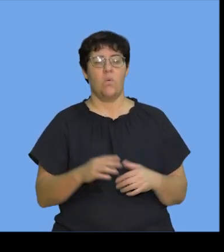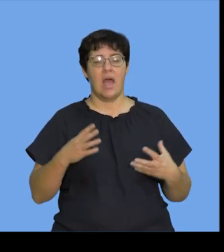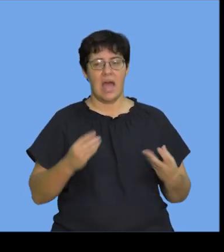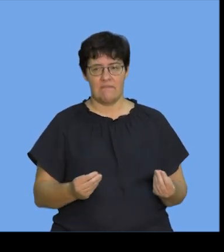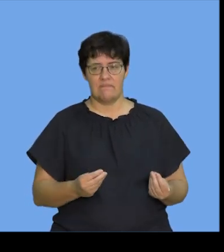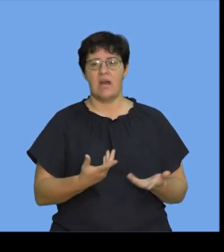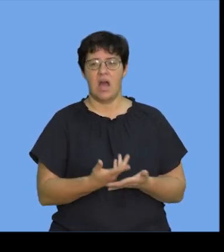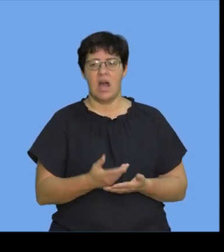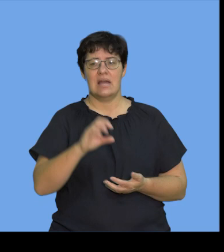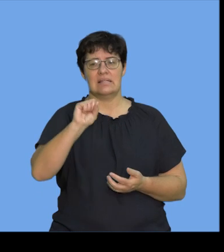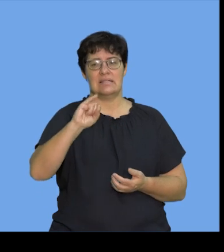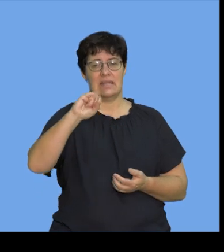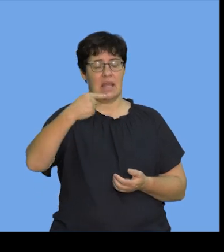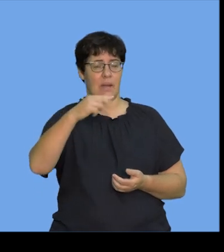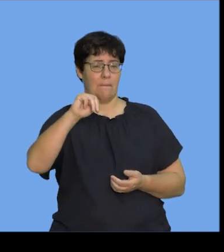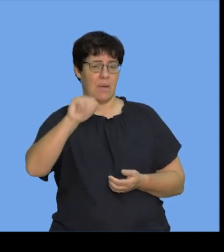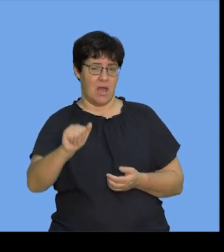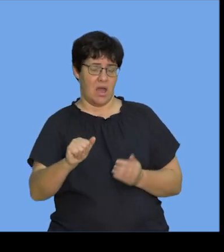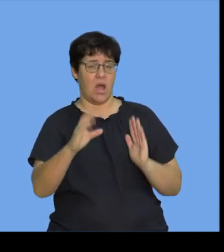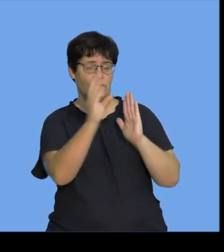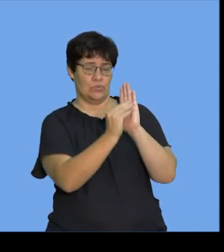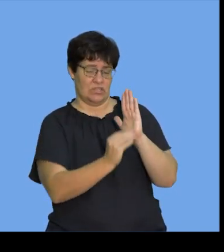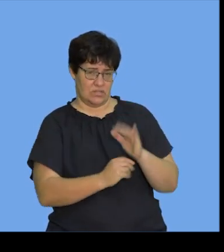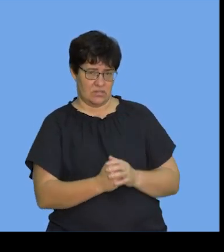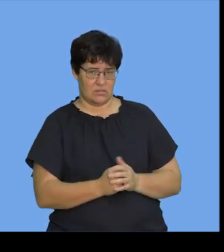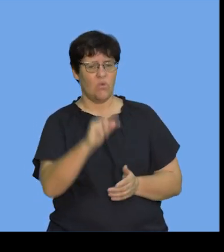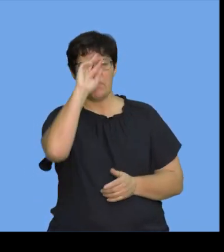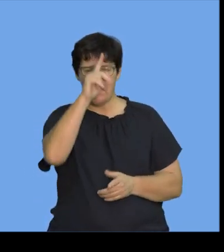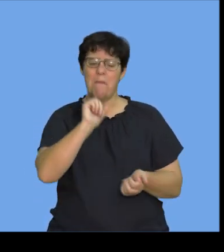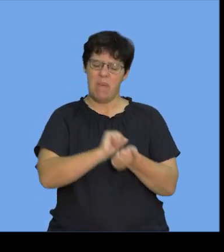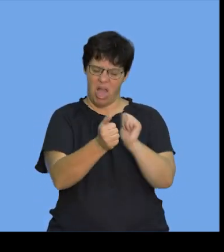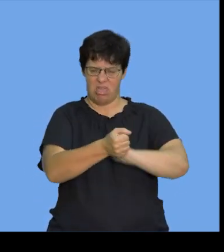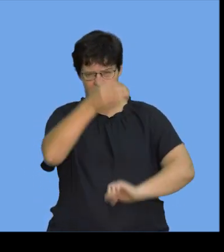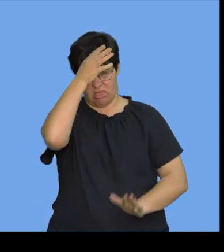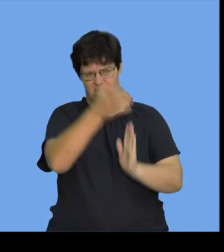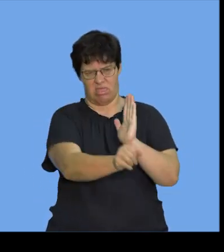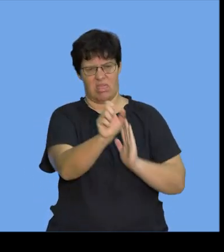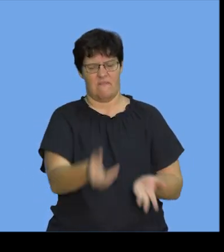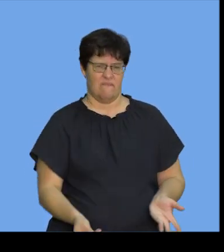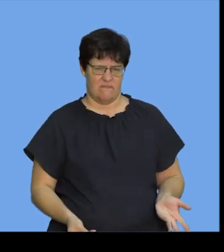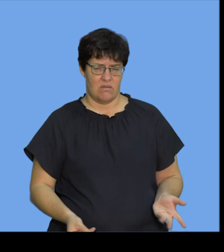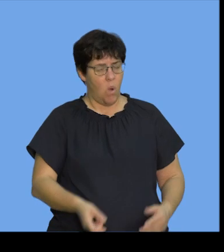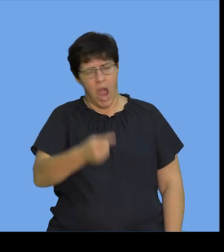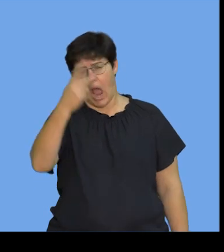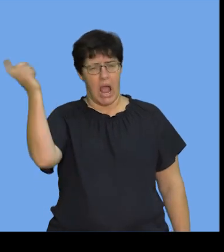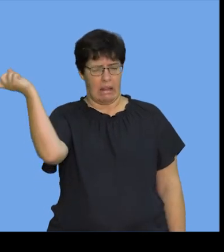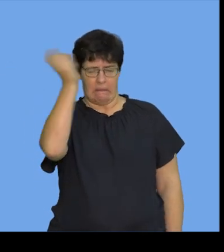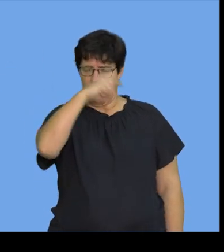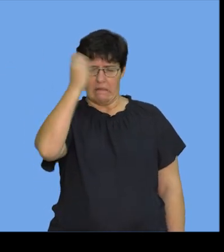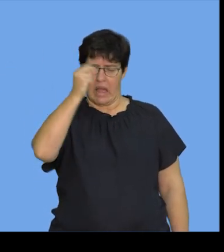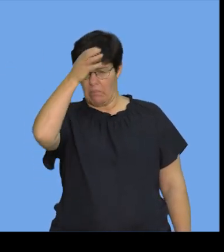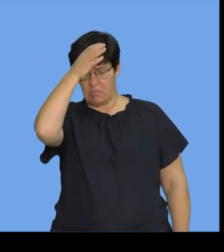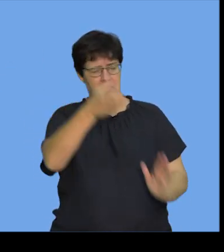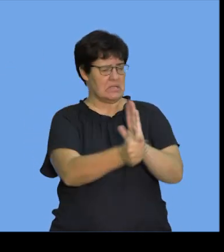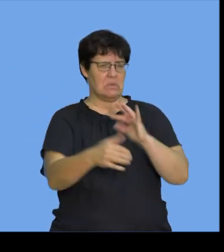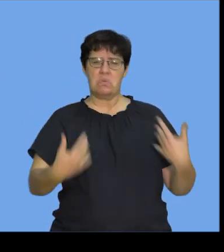sigma notation. Sigma notation, remember guys, we are mathematicians. As much as we are the smartest people, we are actually